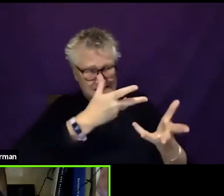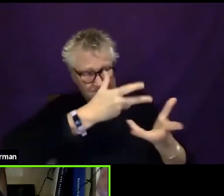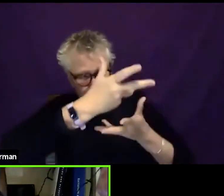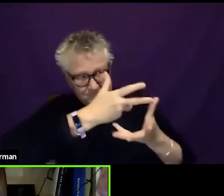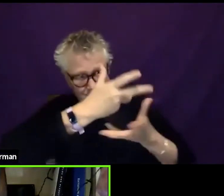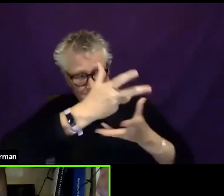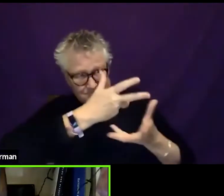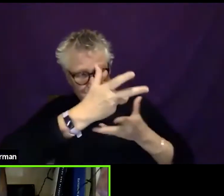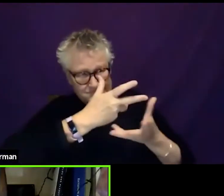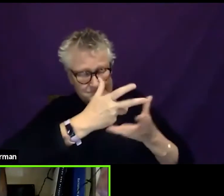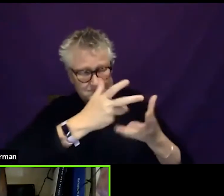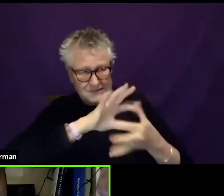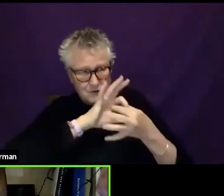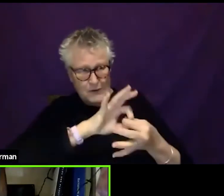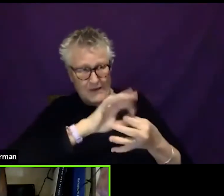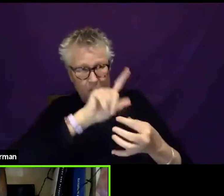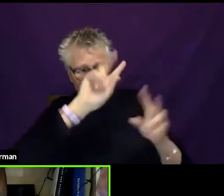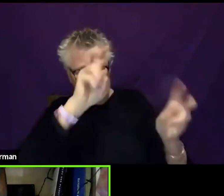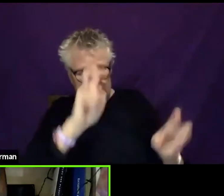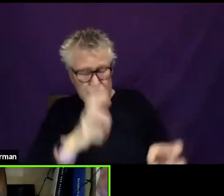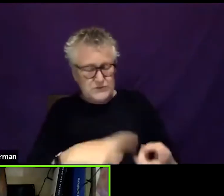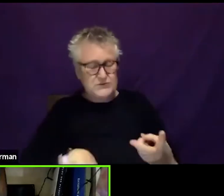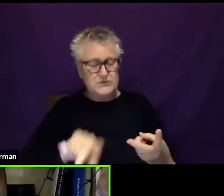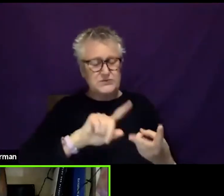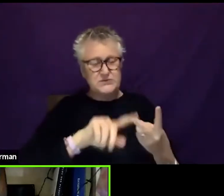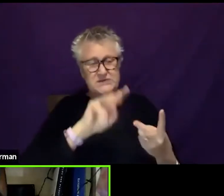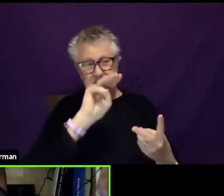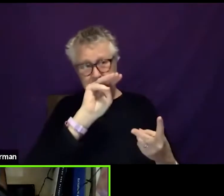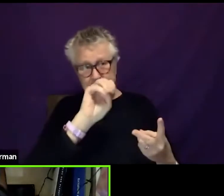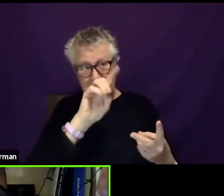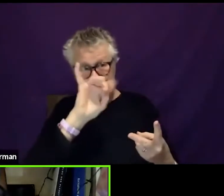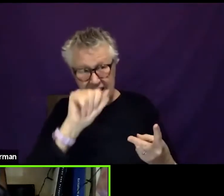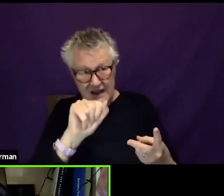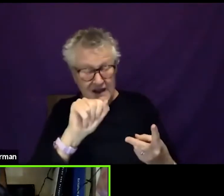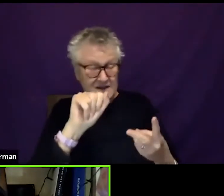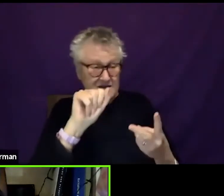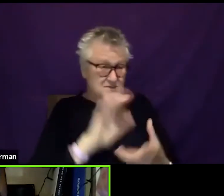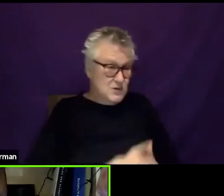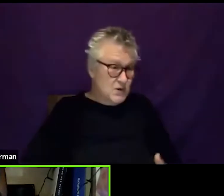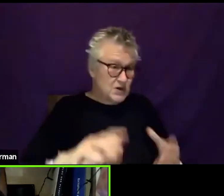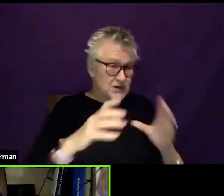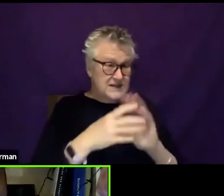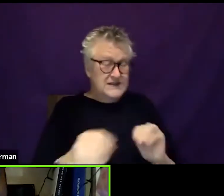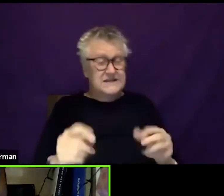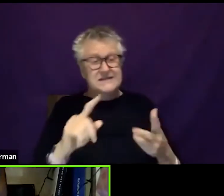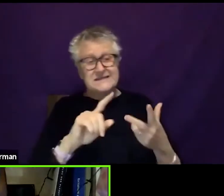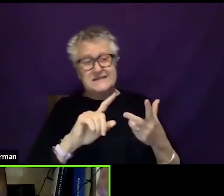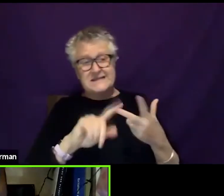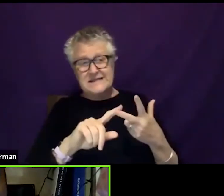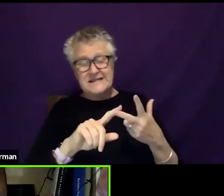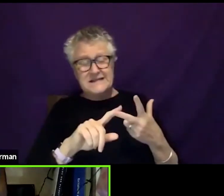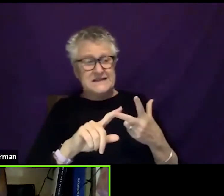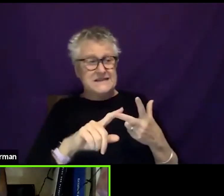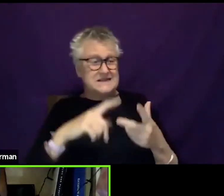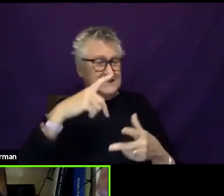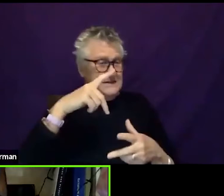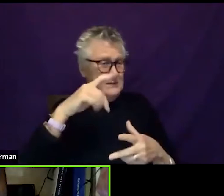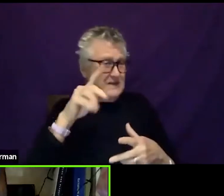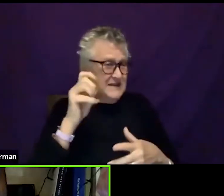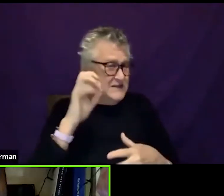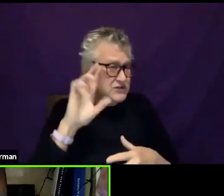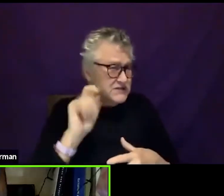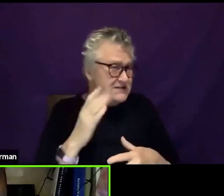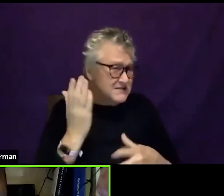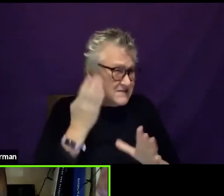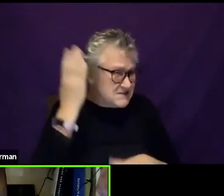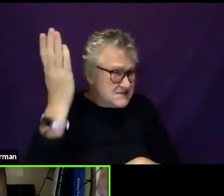and media stories, petitions. I'm sure you've used all the standard